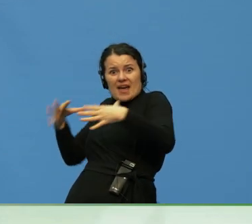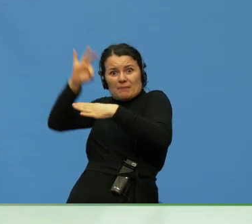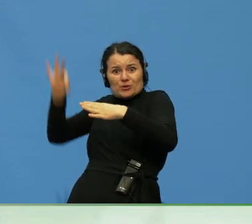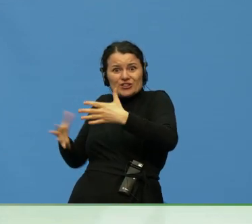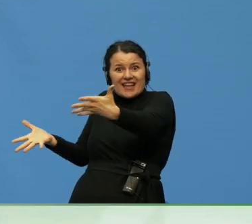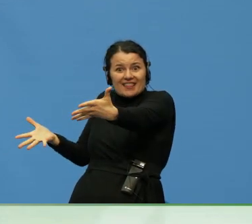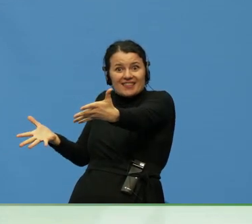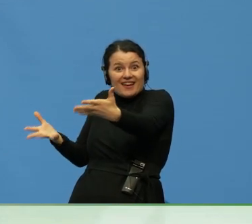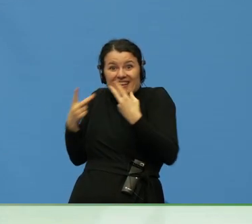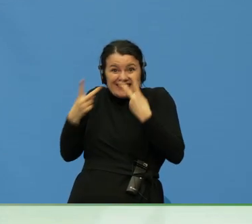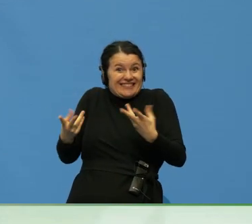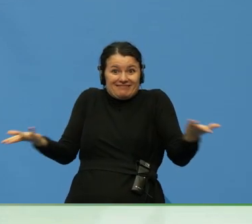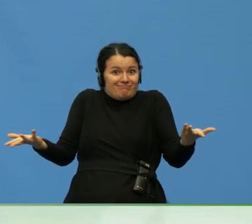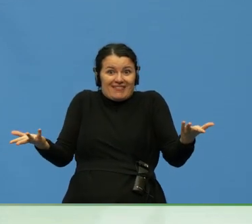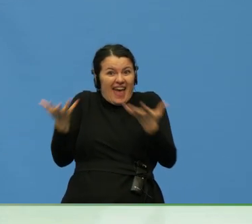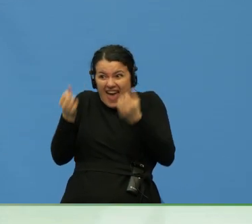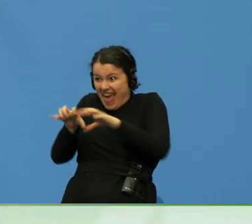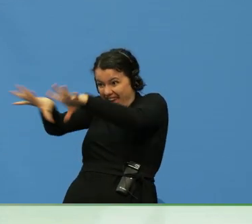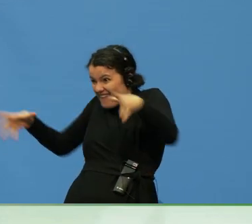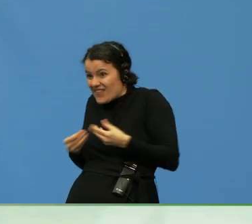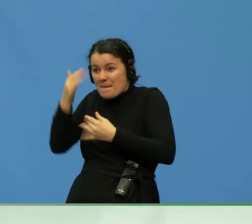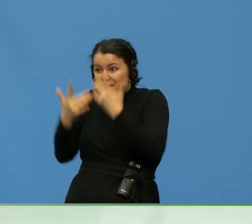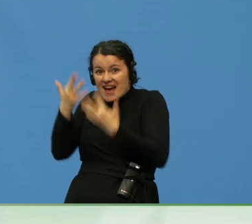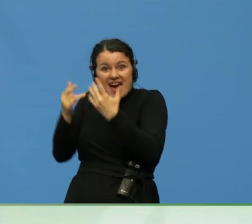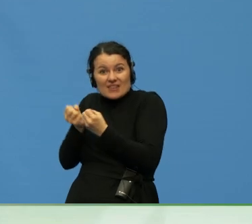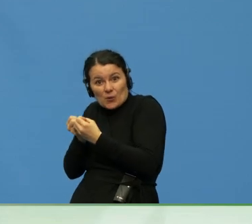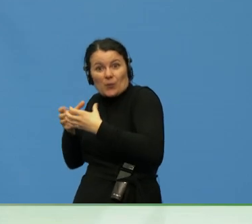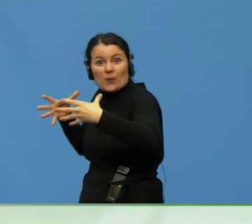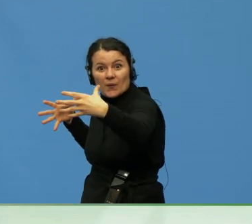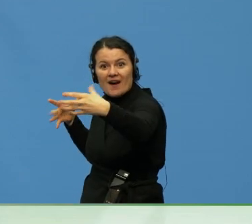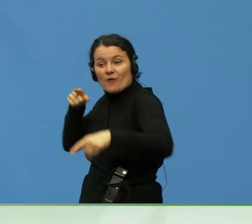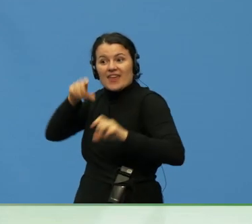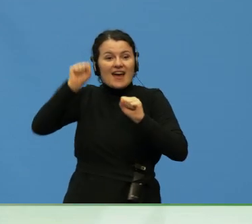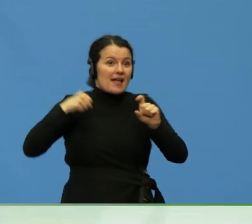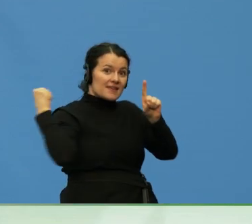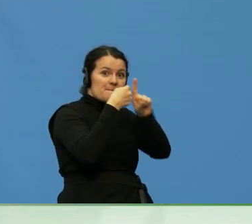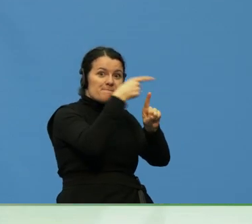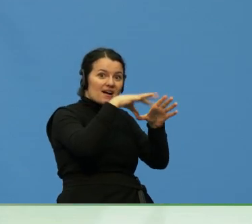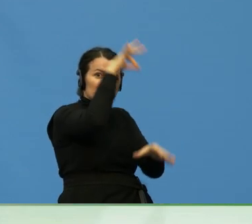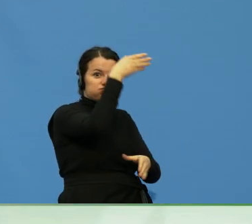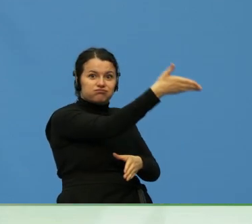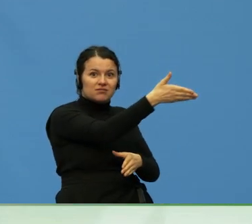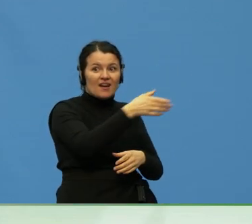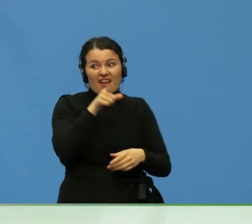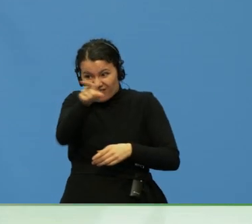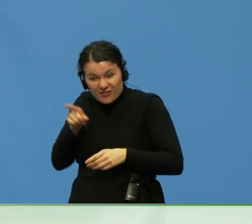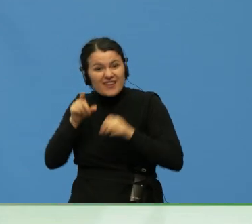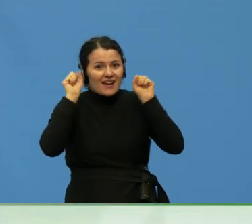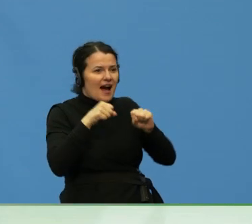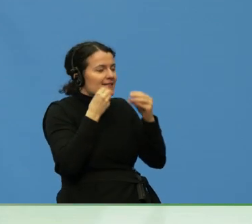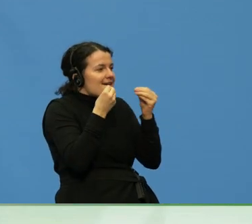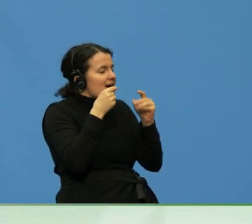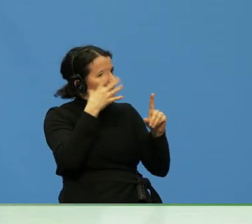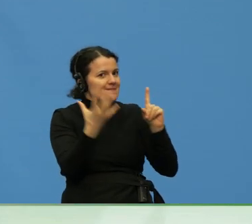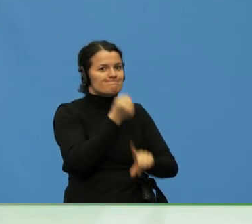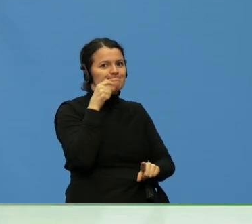math. So we got to figure out how to use that math to advance disability rights, to advance disability issues,